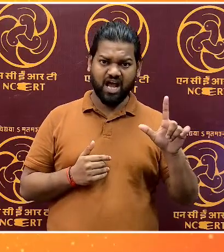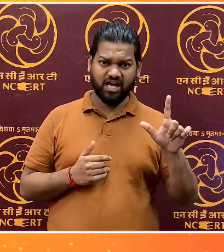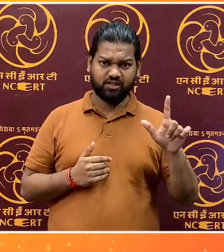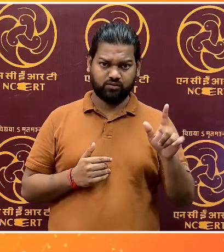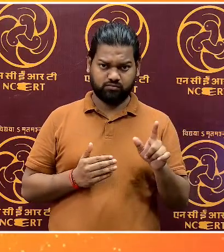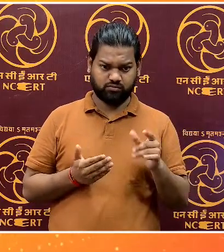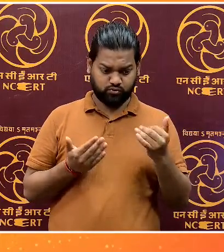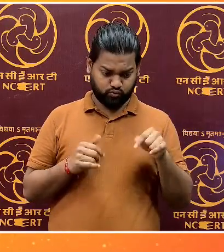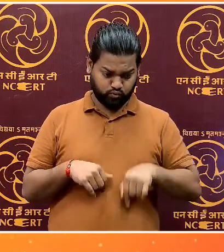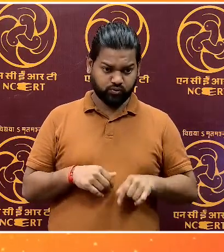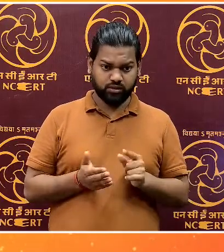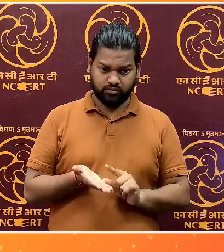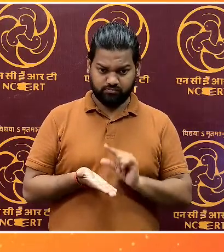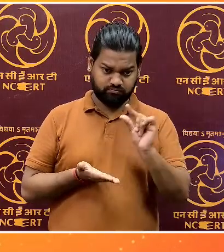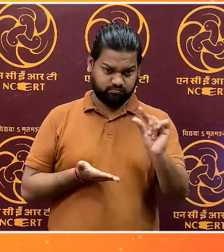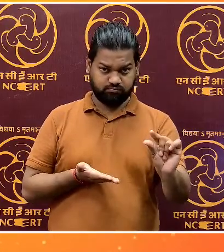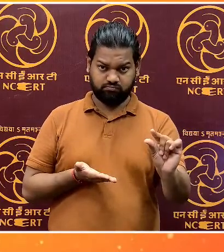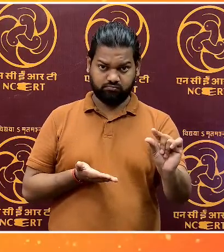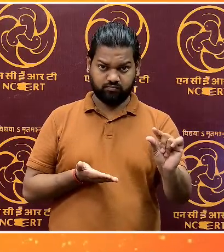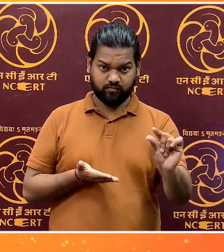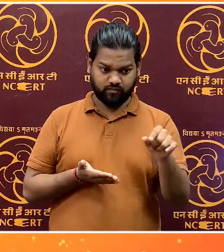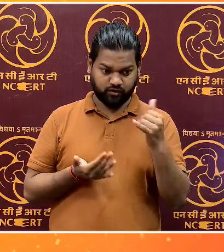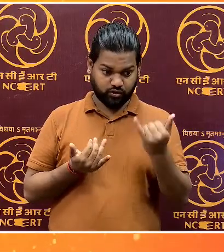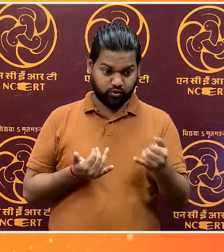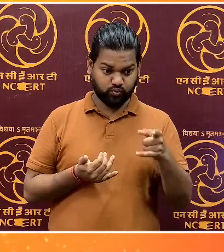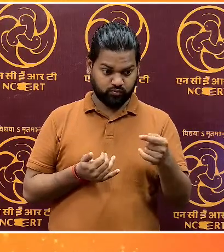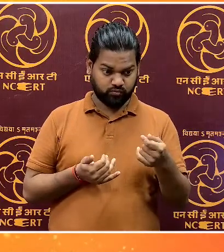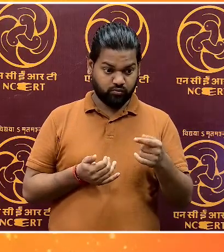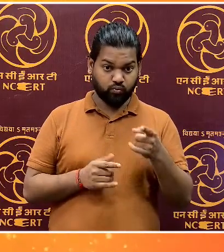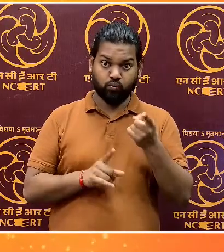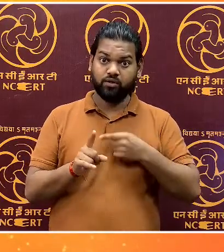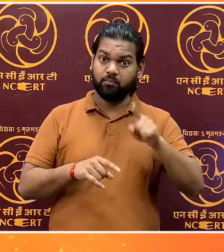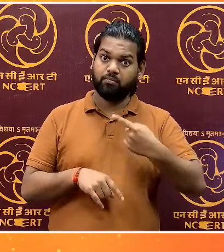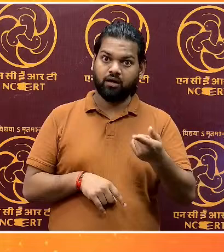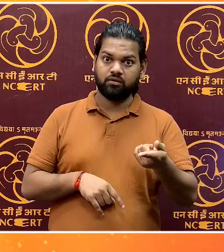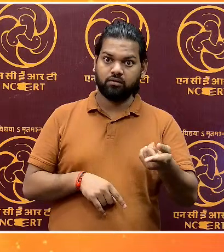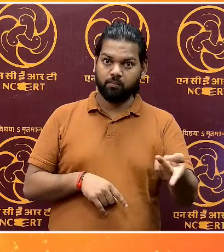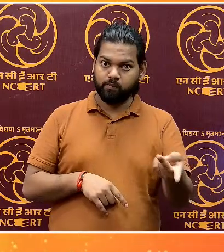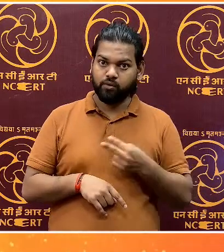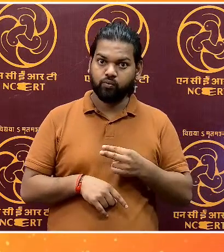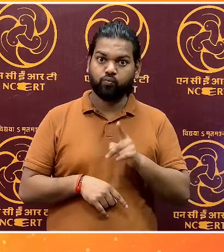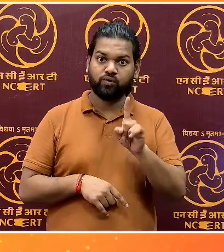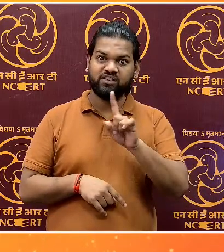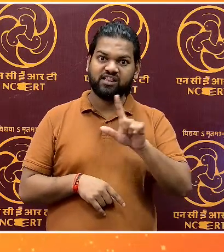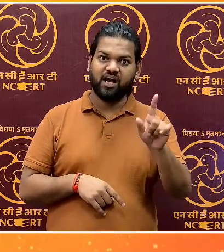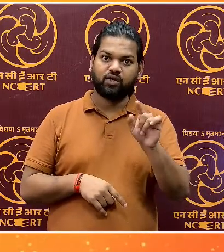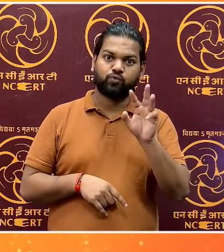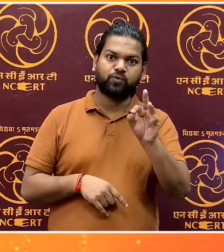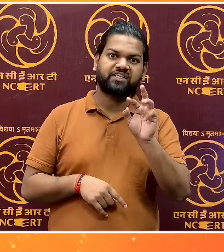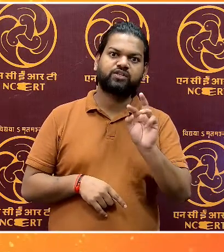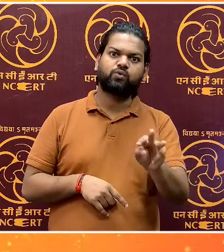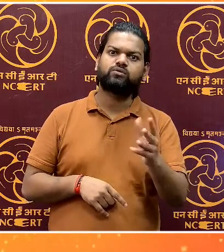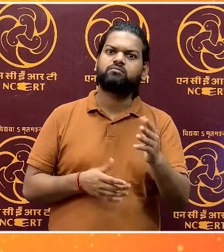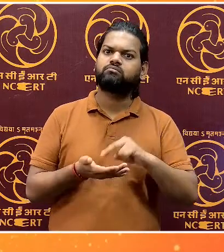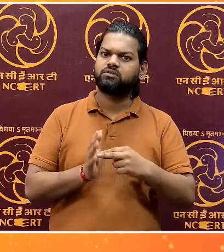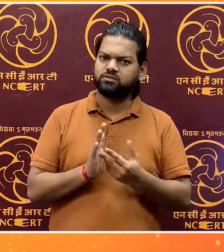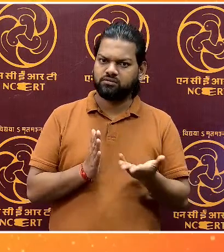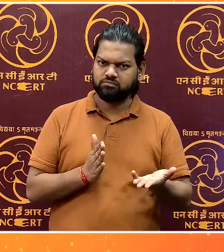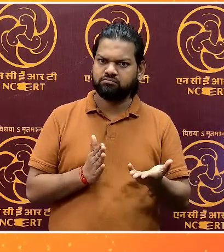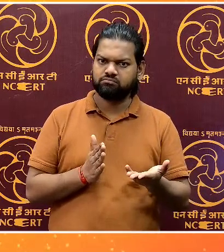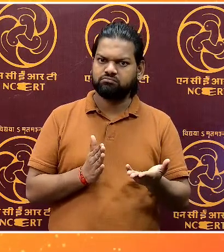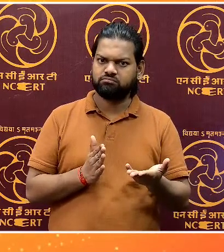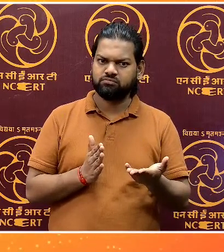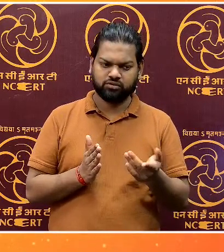are spending it today, and the income you are getting it after 1 year, that is 1 lakh 20,000. So obviously, in order to make